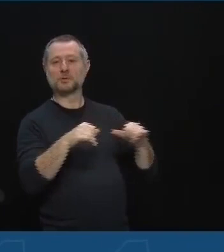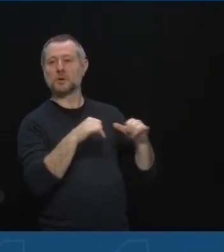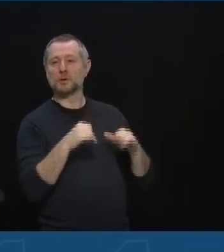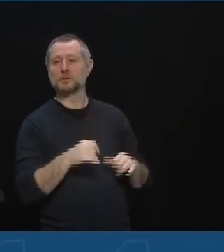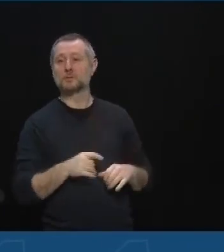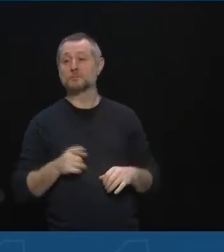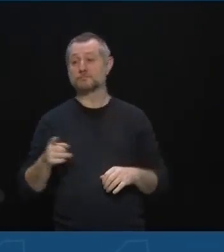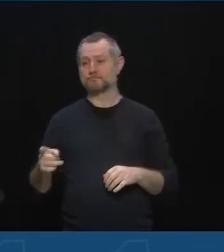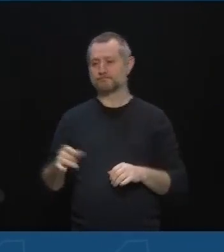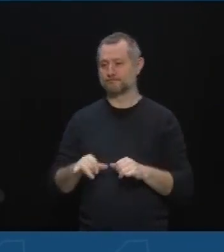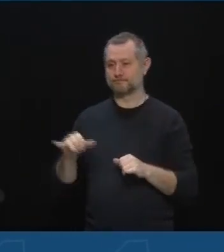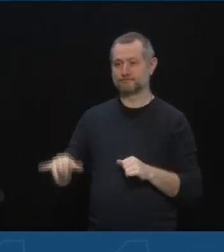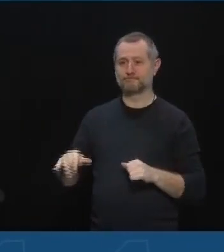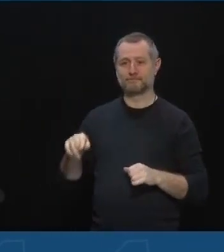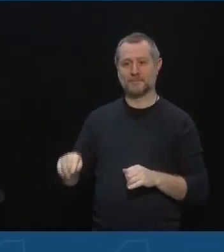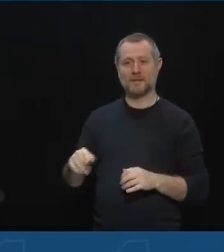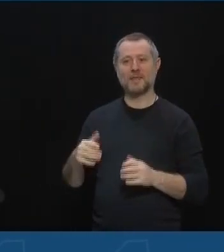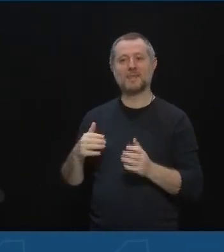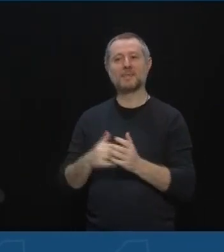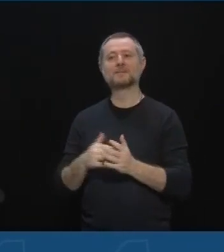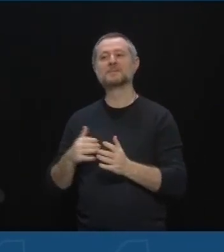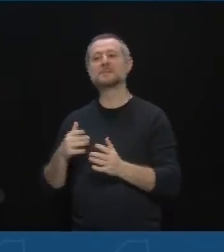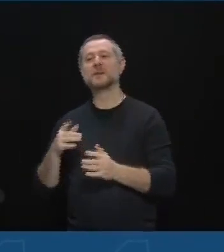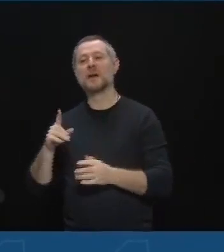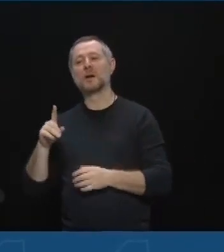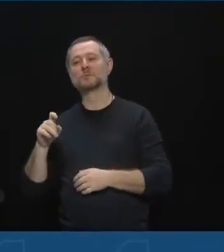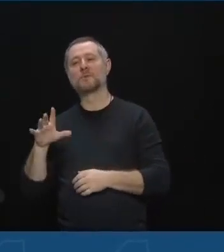for the next 158 years.